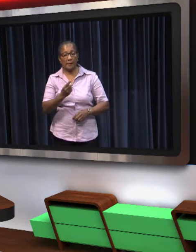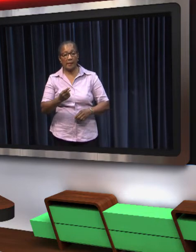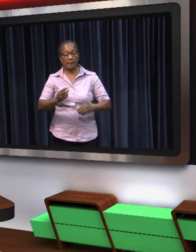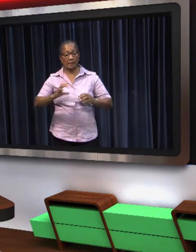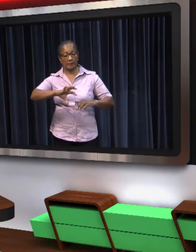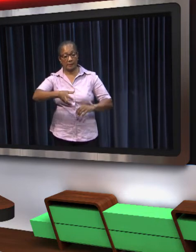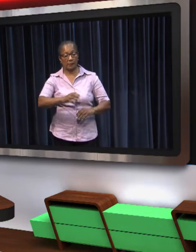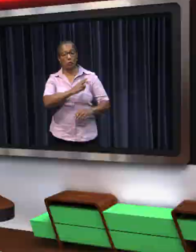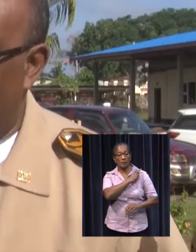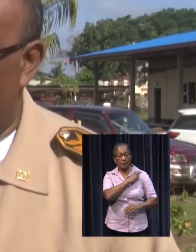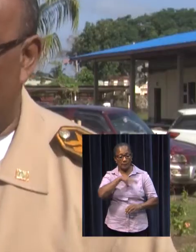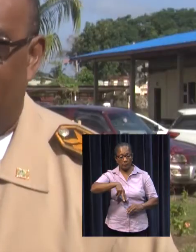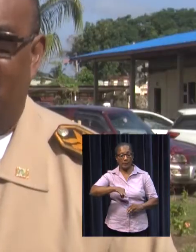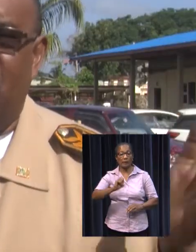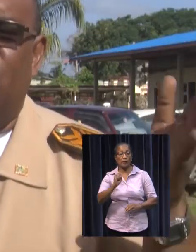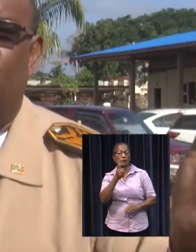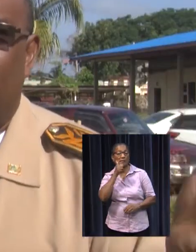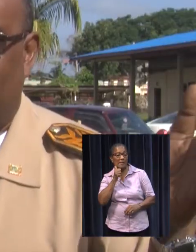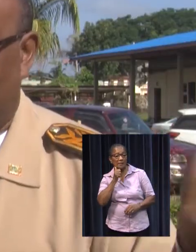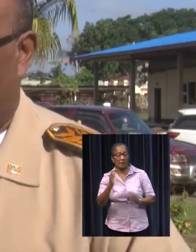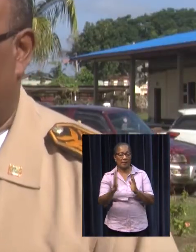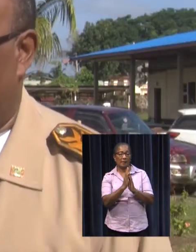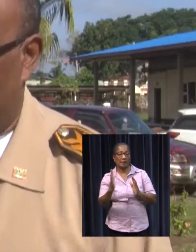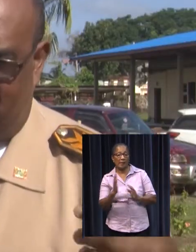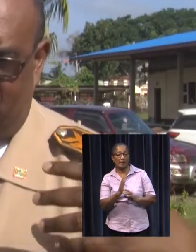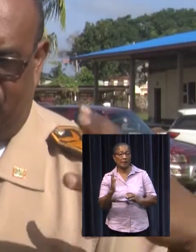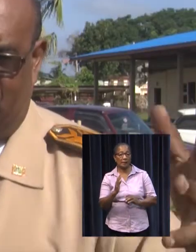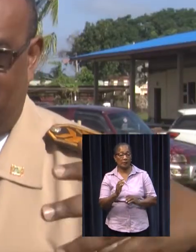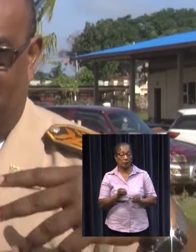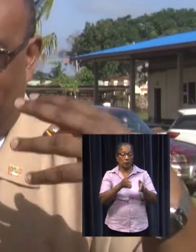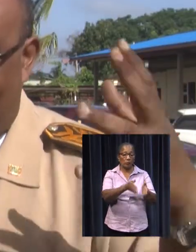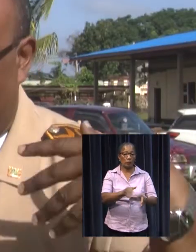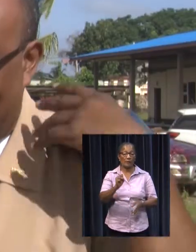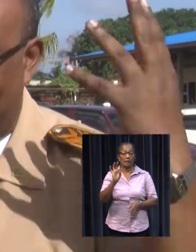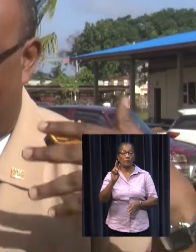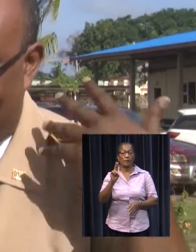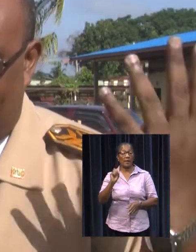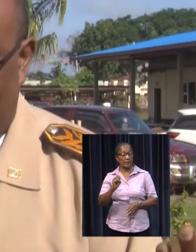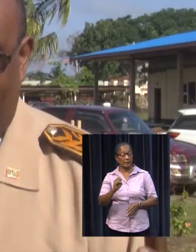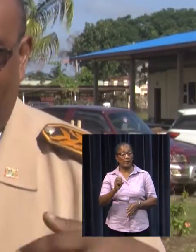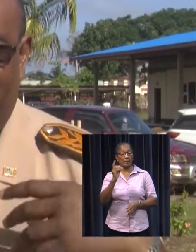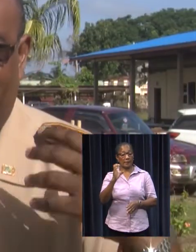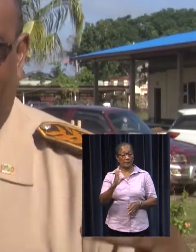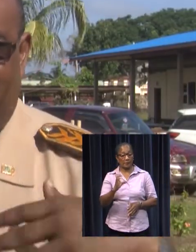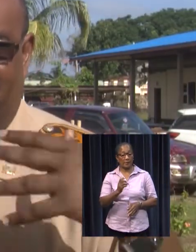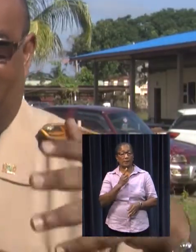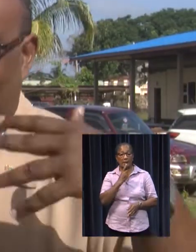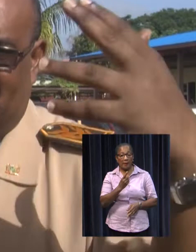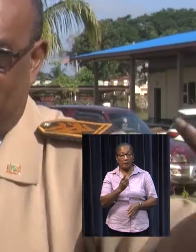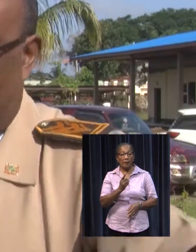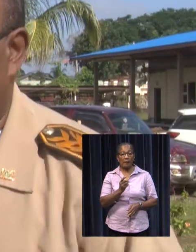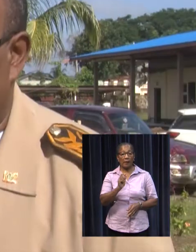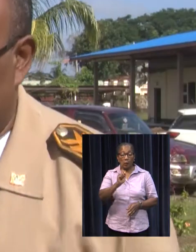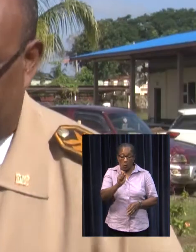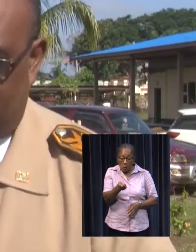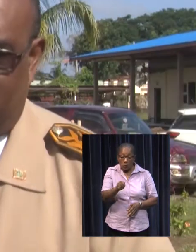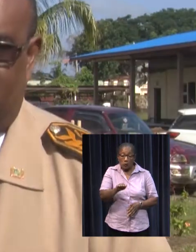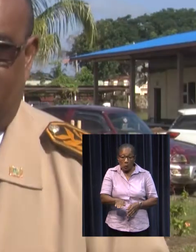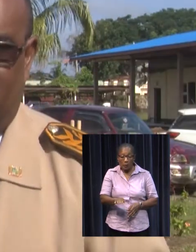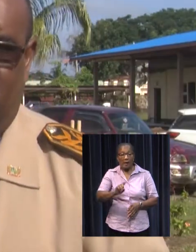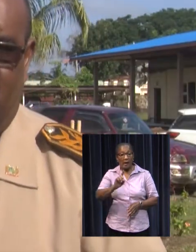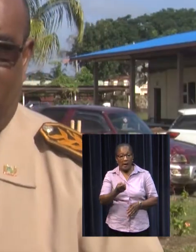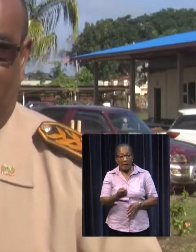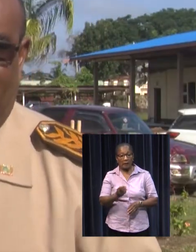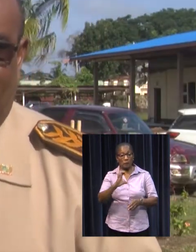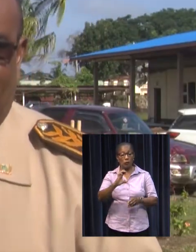This is what District Commissioner Mike Nerkus said during a visit to the STVS. The DC expects that the lockdown